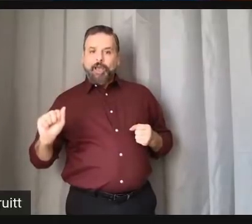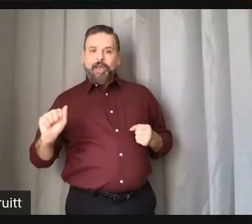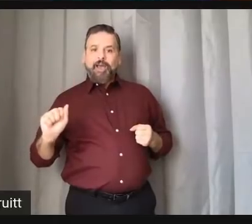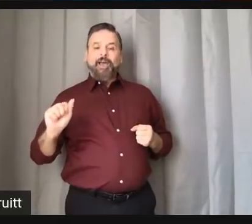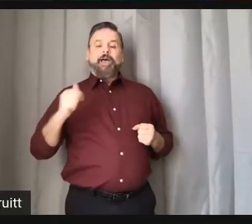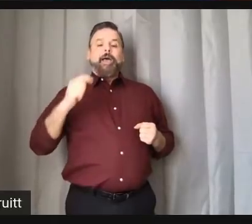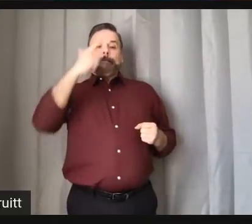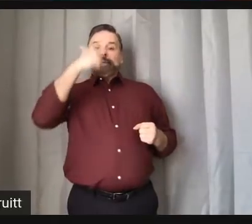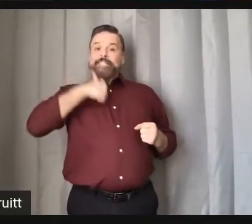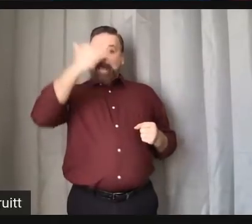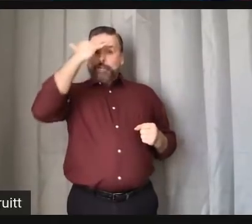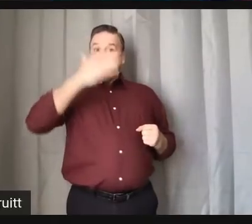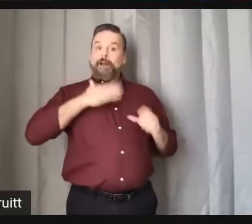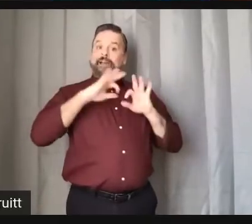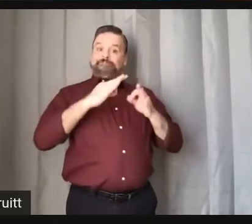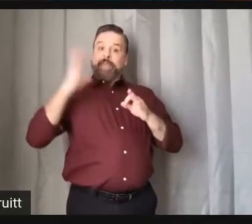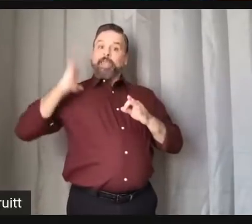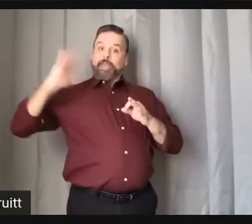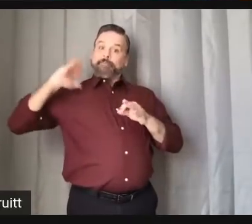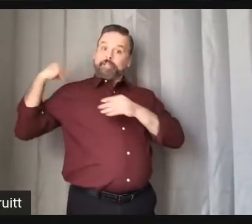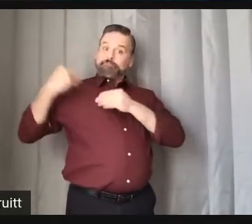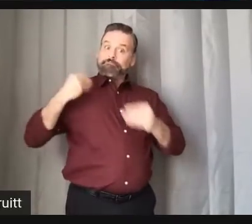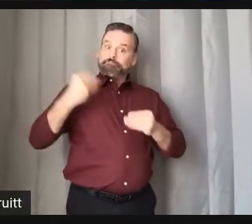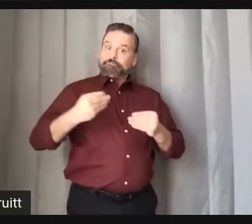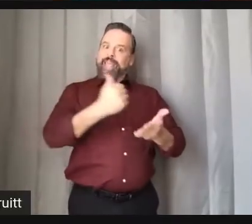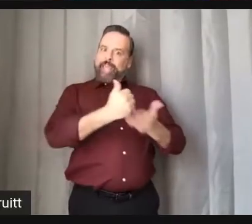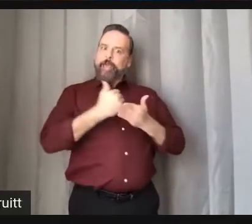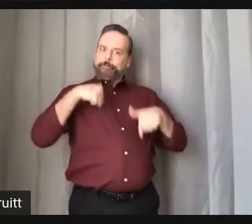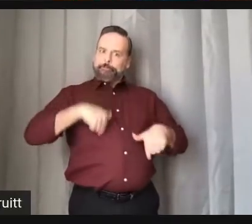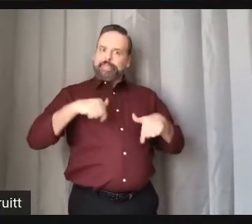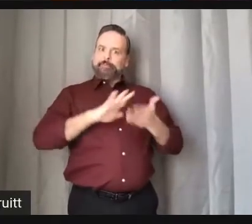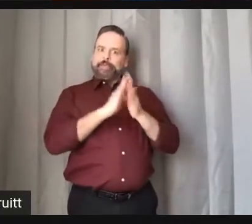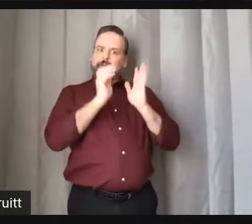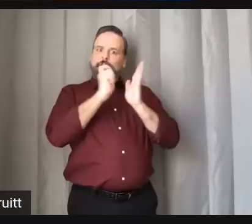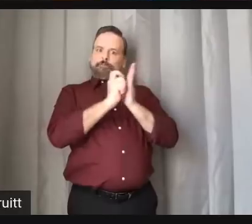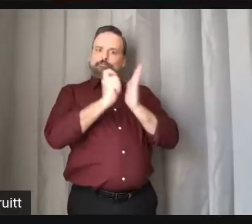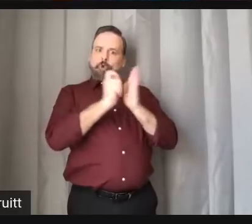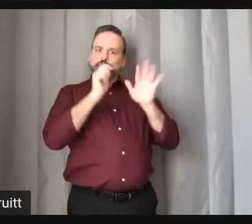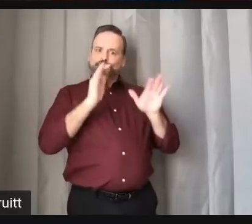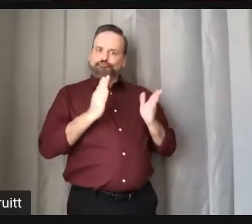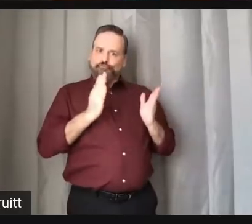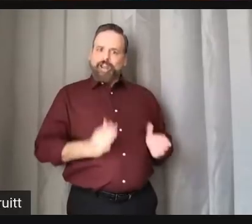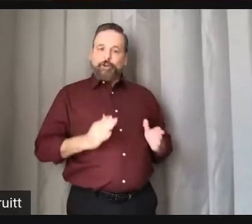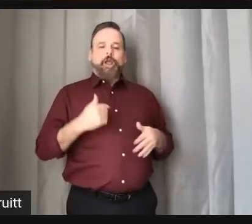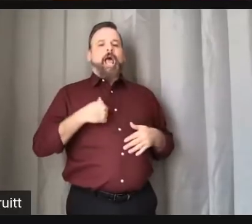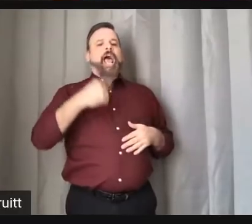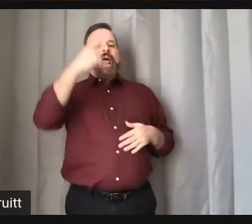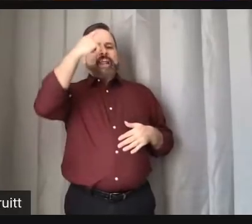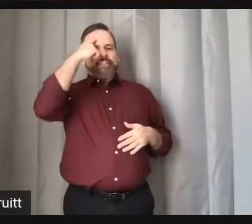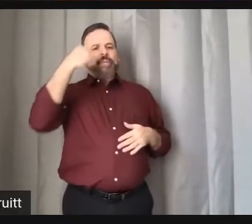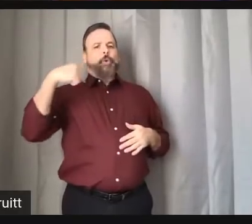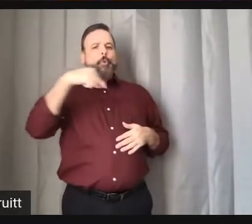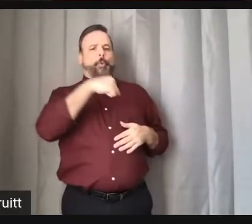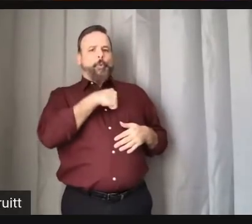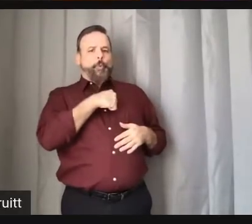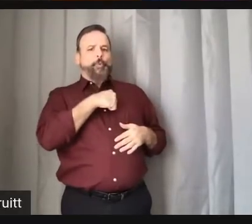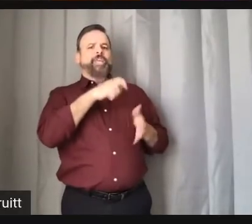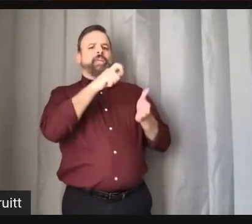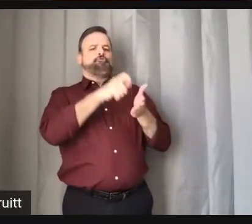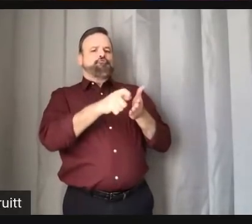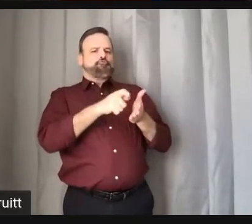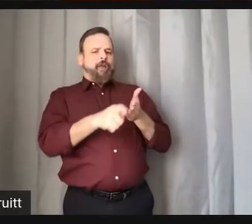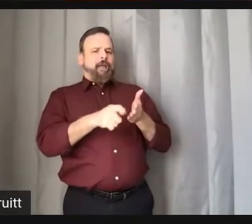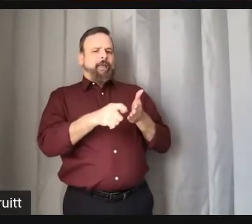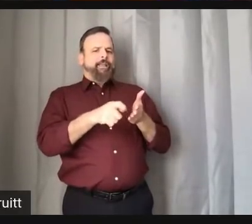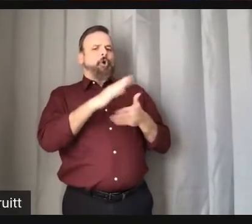get here and to be the writer I am and everything else. So I wanted to ask you guys, because I think we all write with certain elements of counter narrative too.